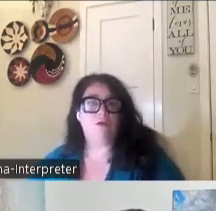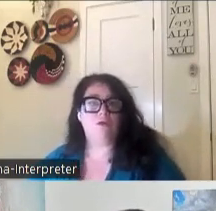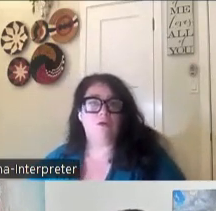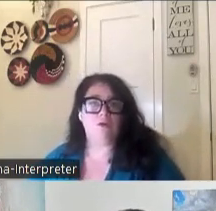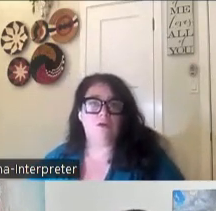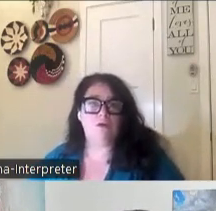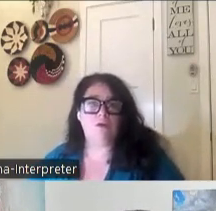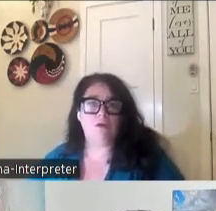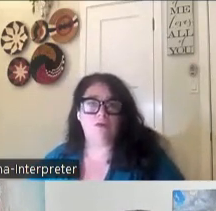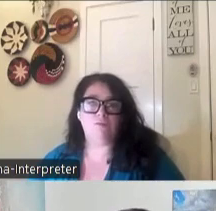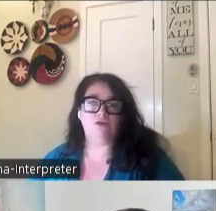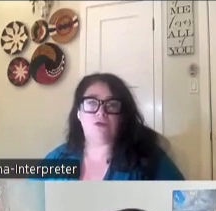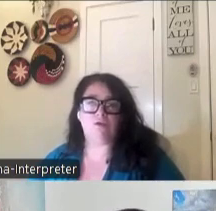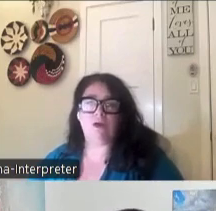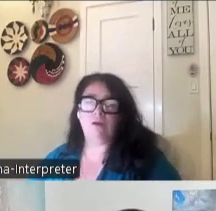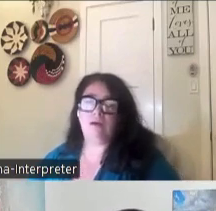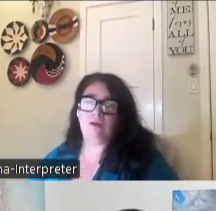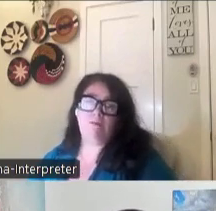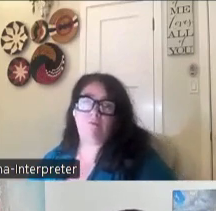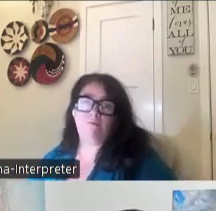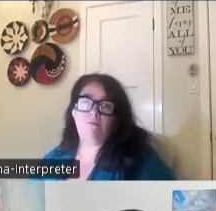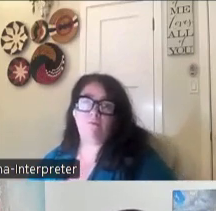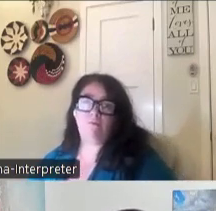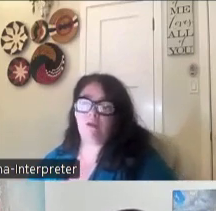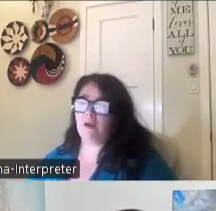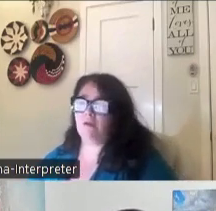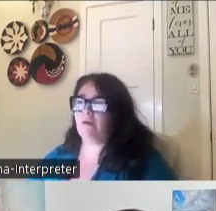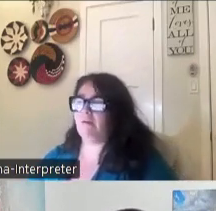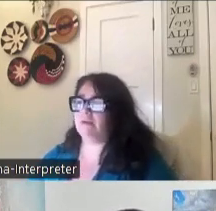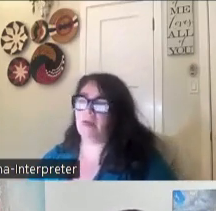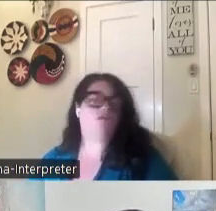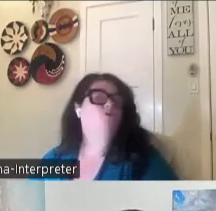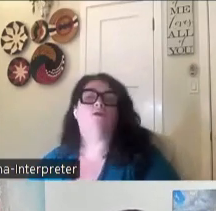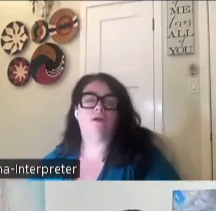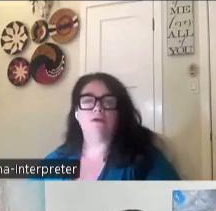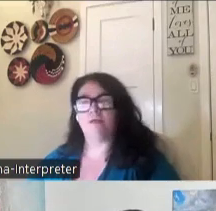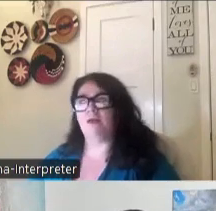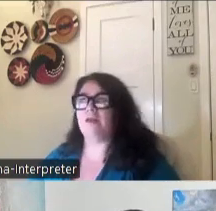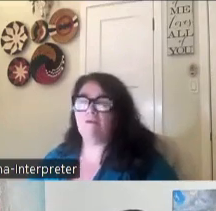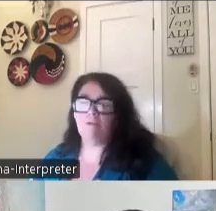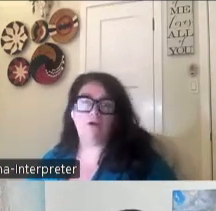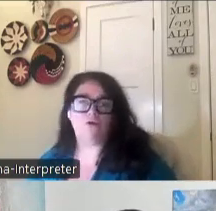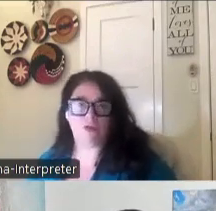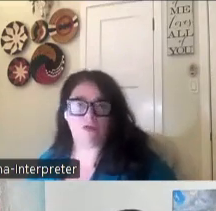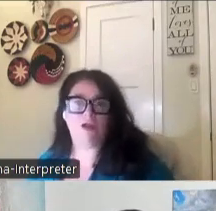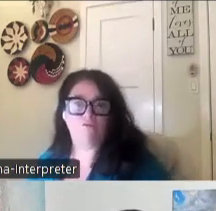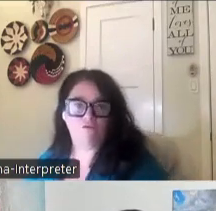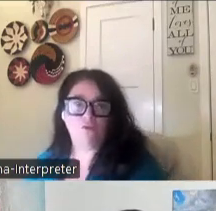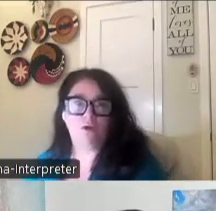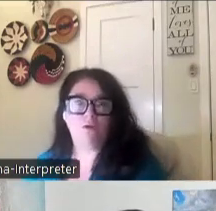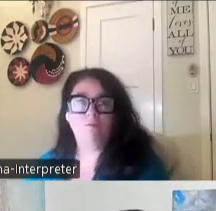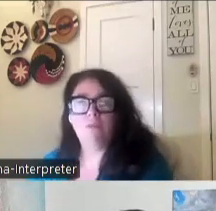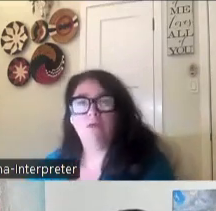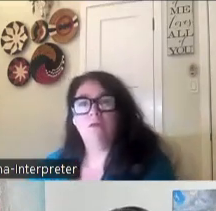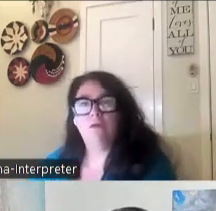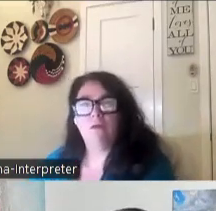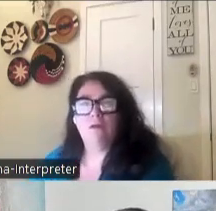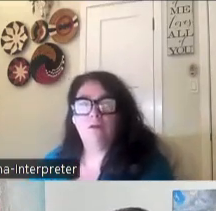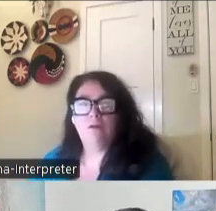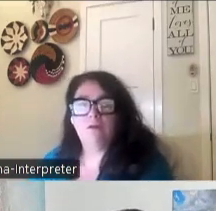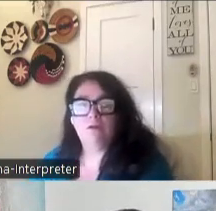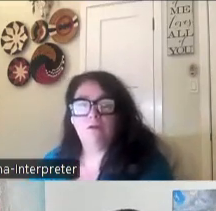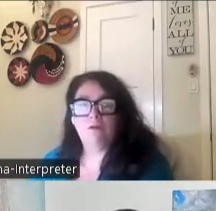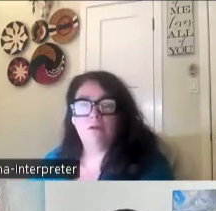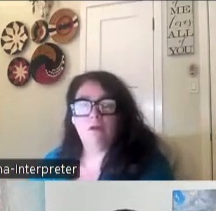brings me to the future of coastal fog. What is going to happen to that famous